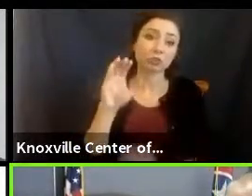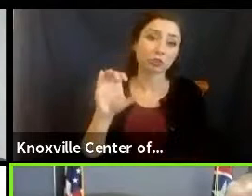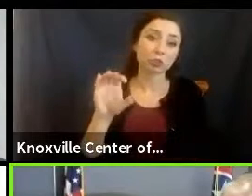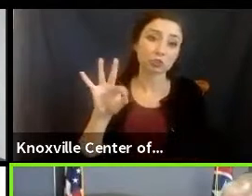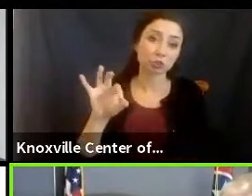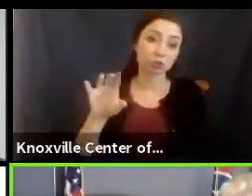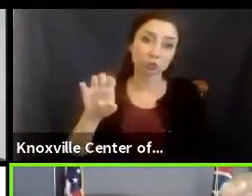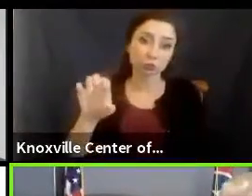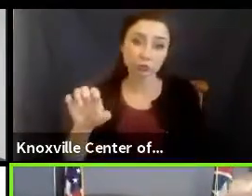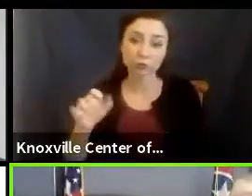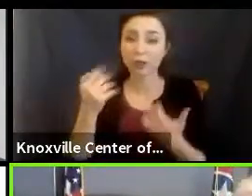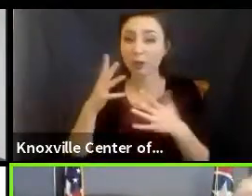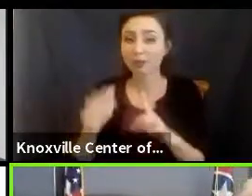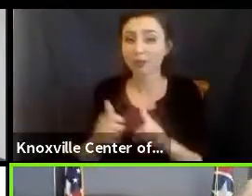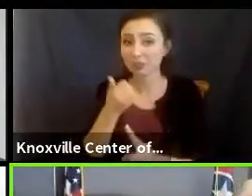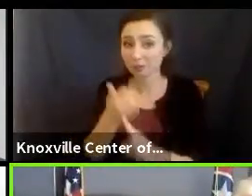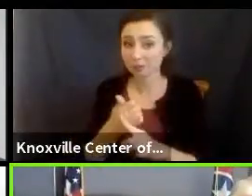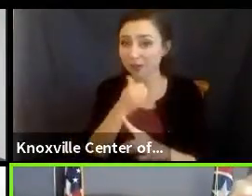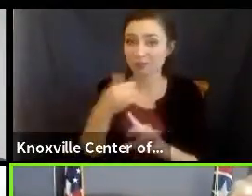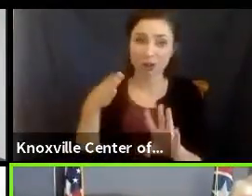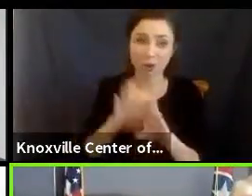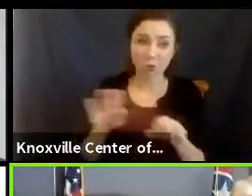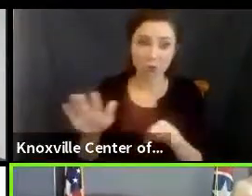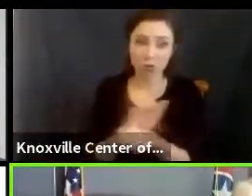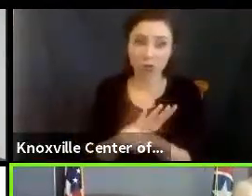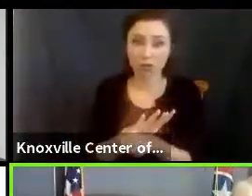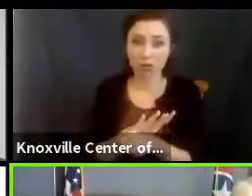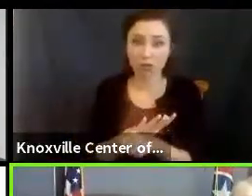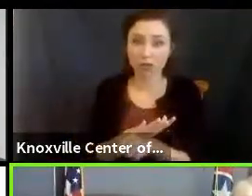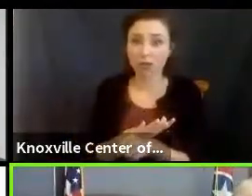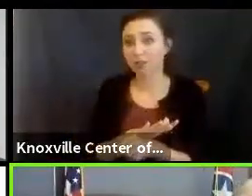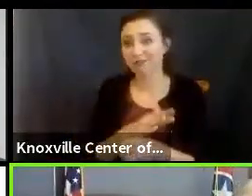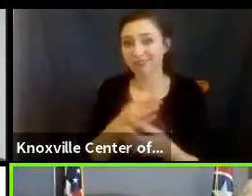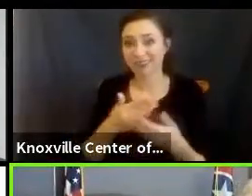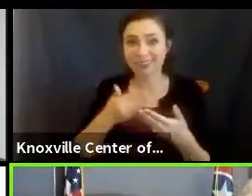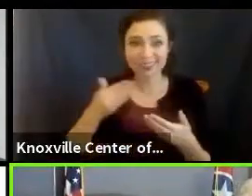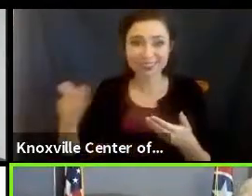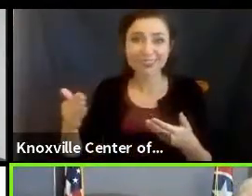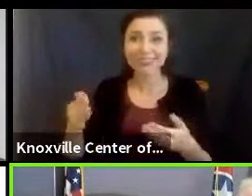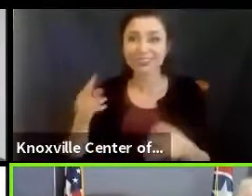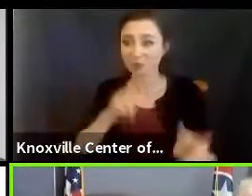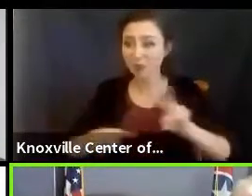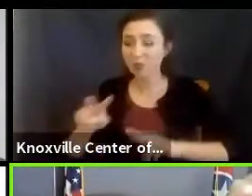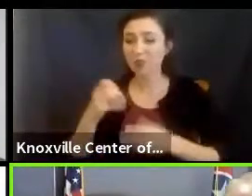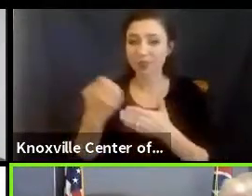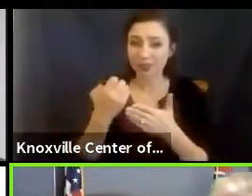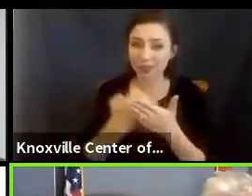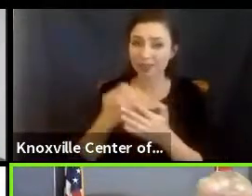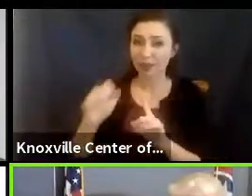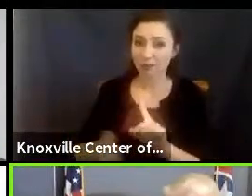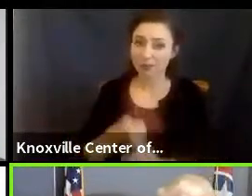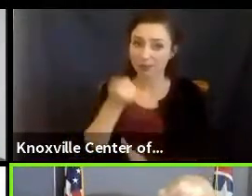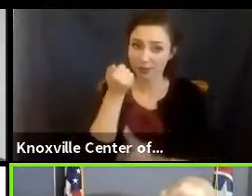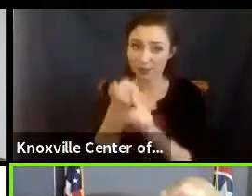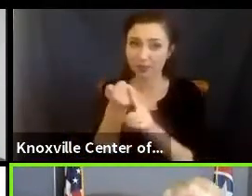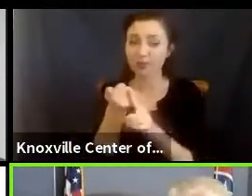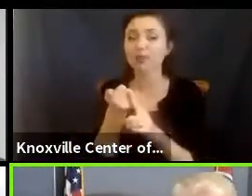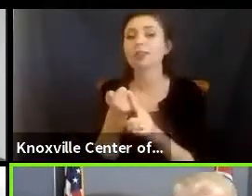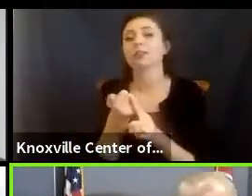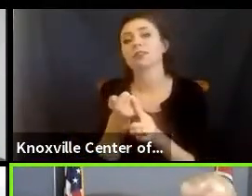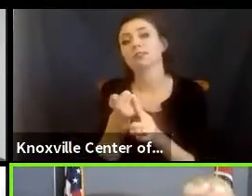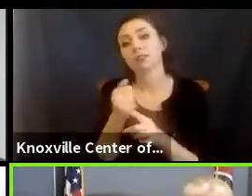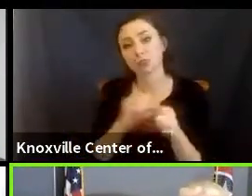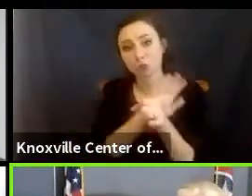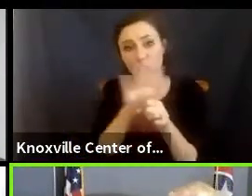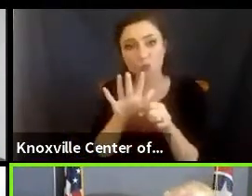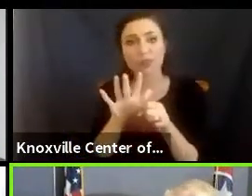altogether, how much does that impact him? But with all the things that have gone on thus far, and we're looking at the economic impact that COVID